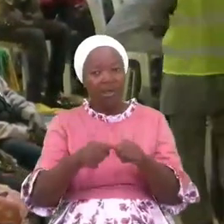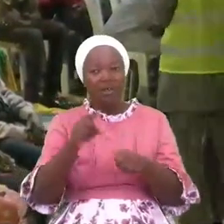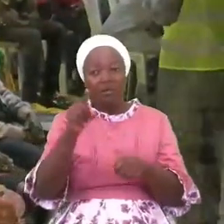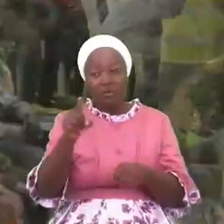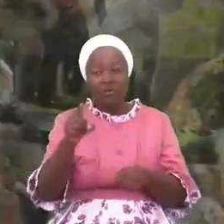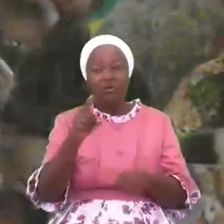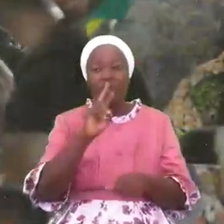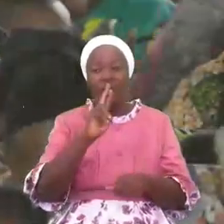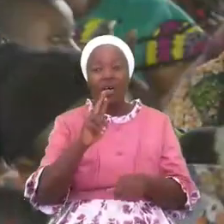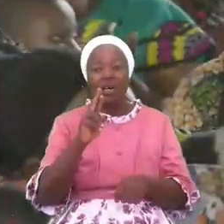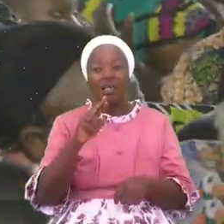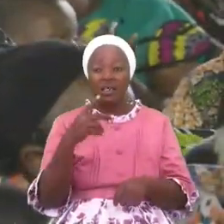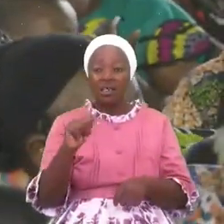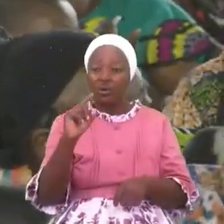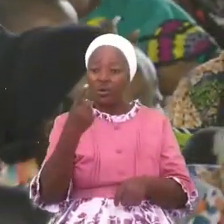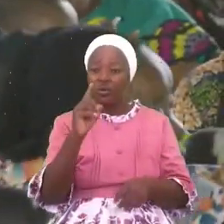hand.